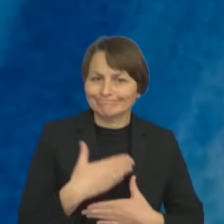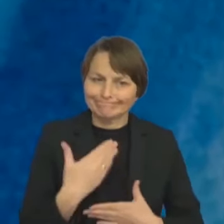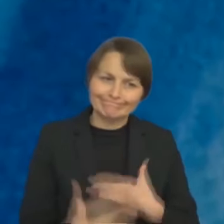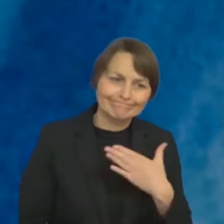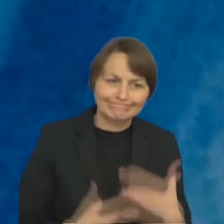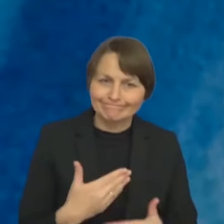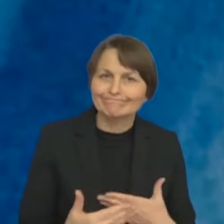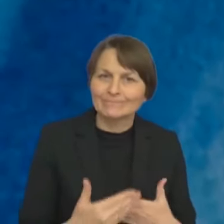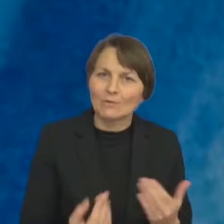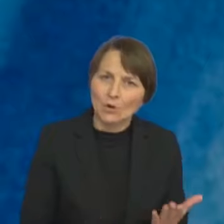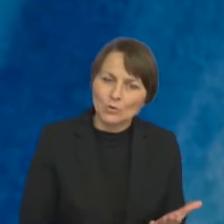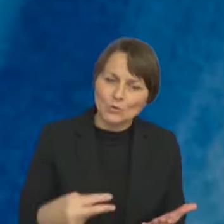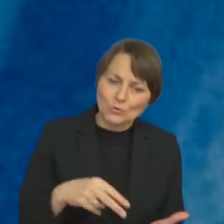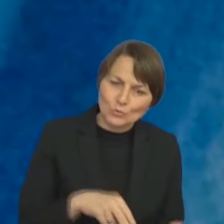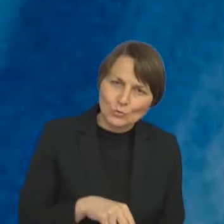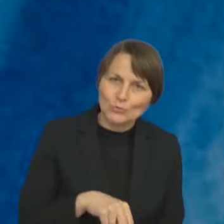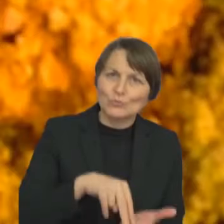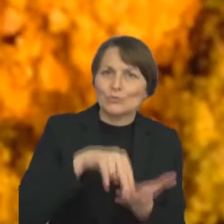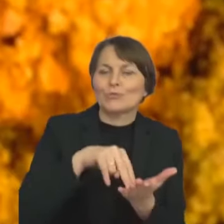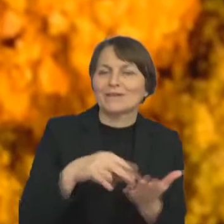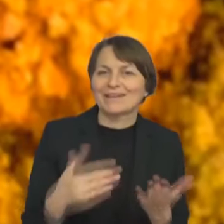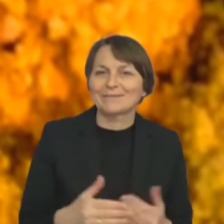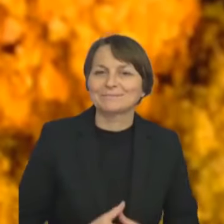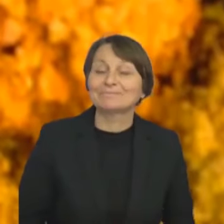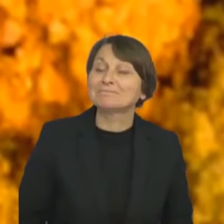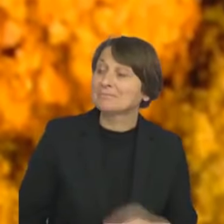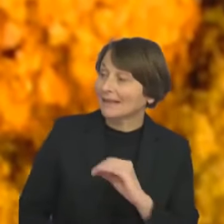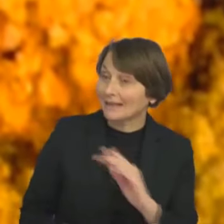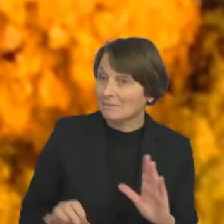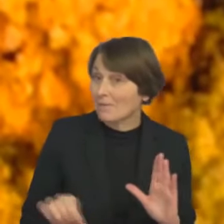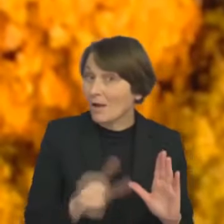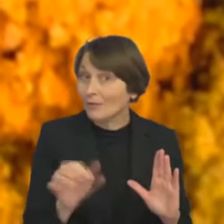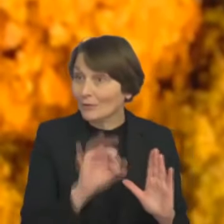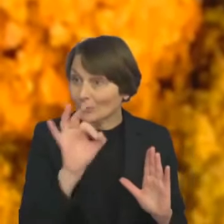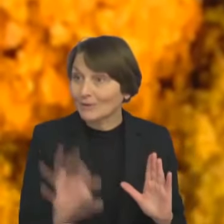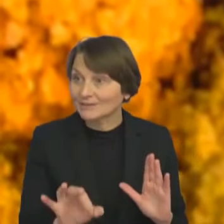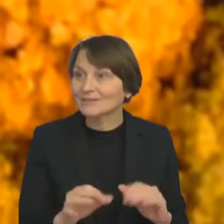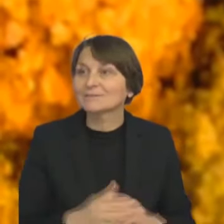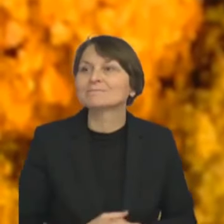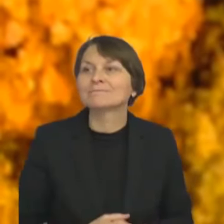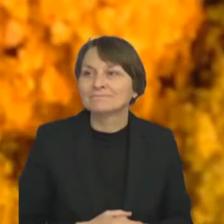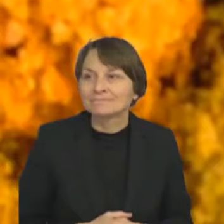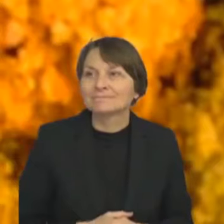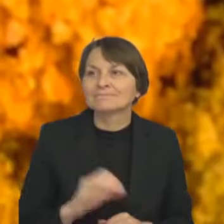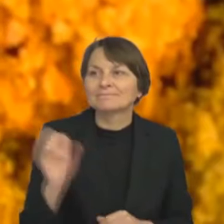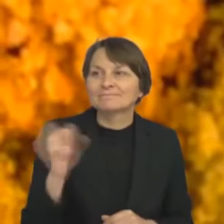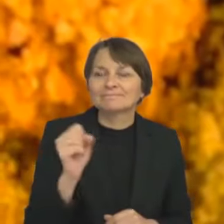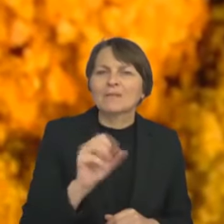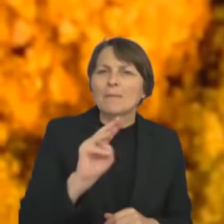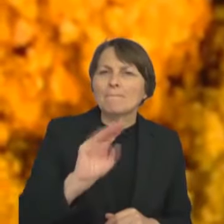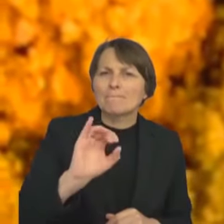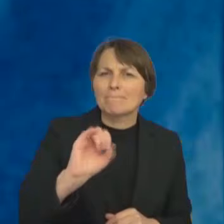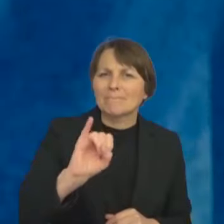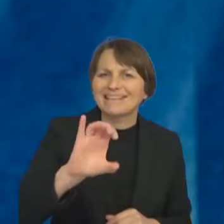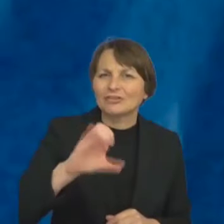resurrection. Yes, I think that was clear. Do we have any other questions? Yes, Mr. Michel Jarige, who's asking, why